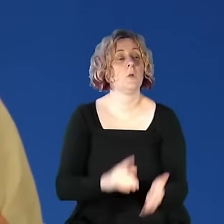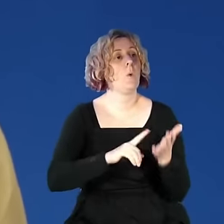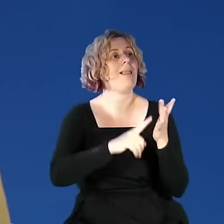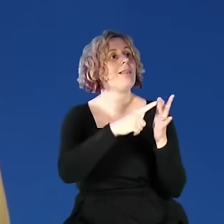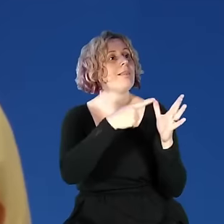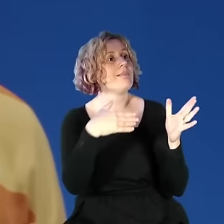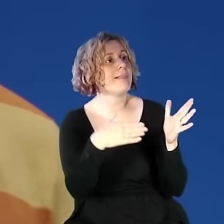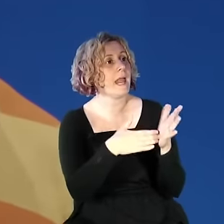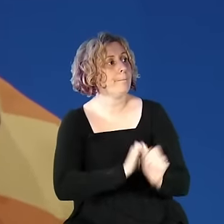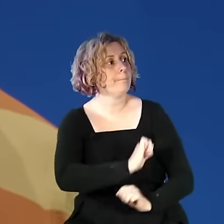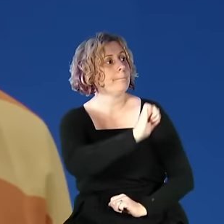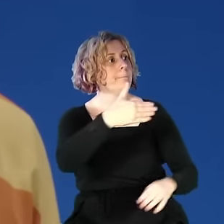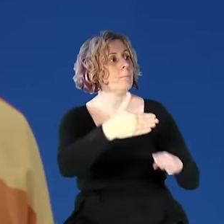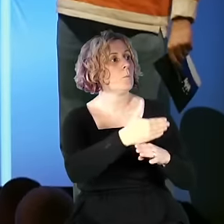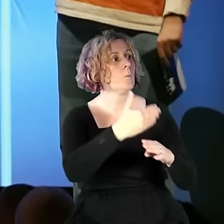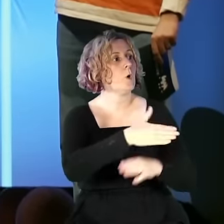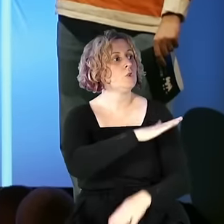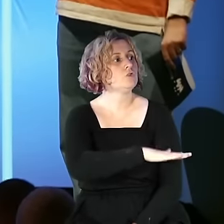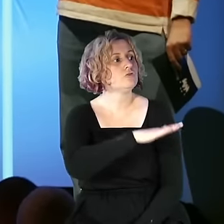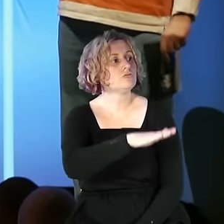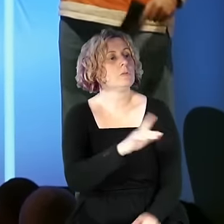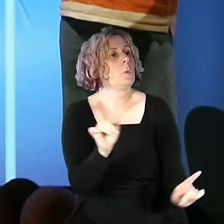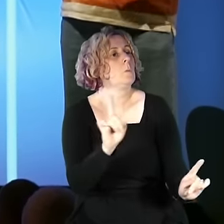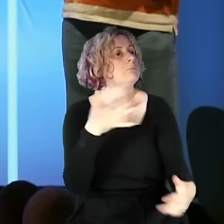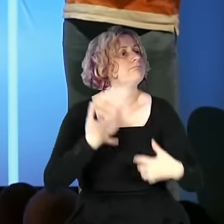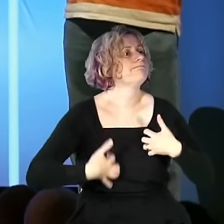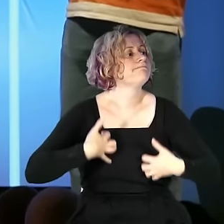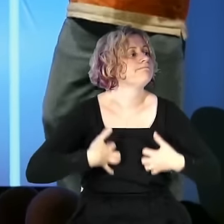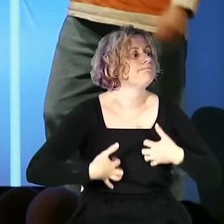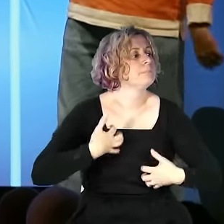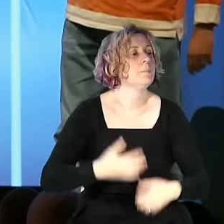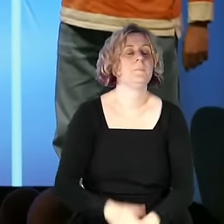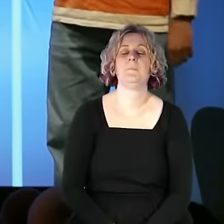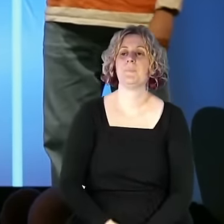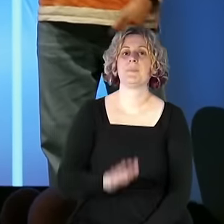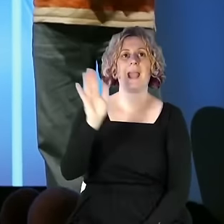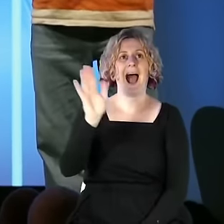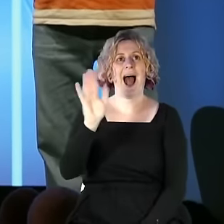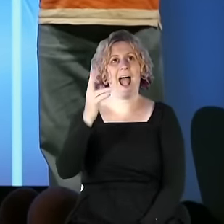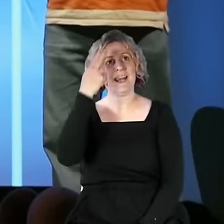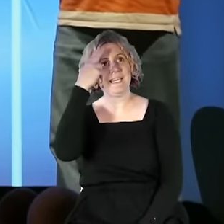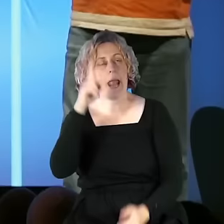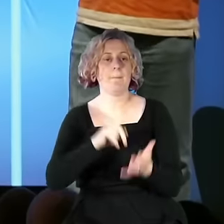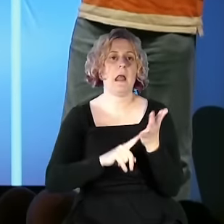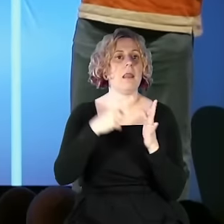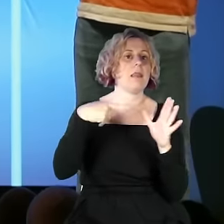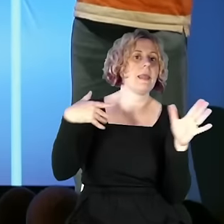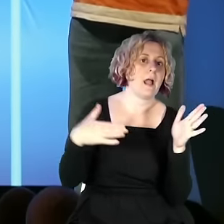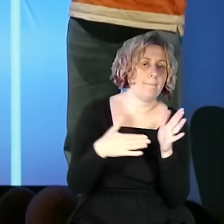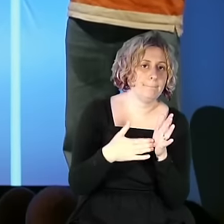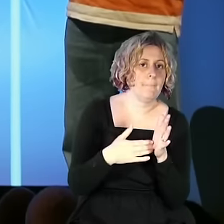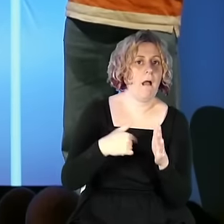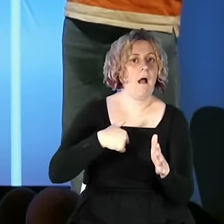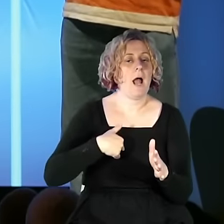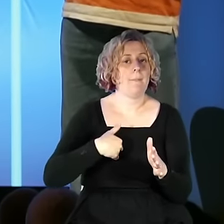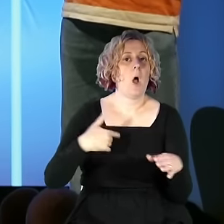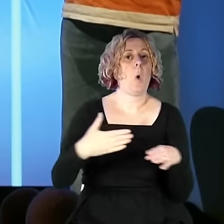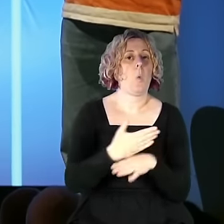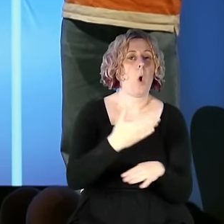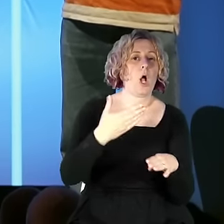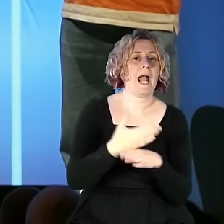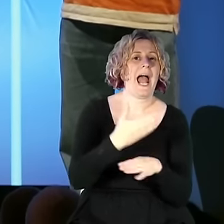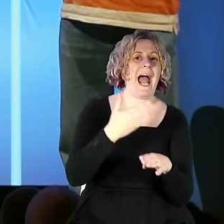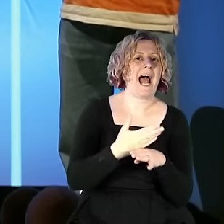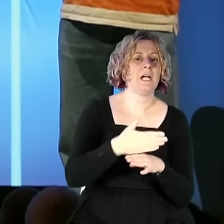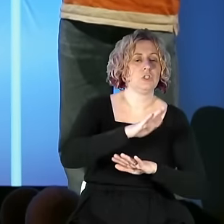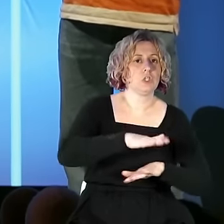get excited about for this week? Yeah, hi, my name's Liam. I come from Southampton. I'm a children and youth worker there, and I've left